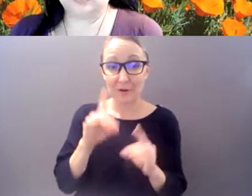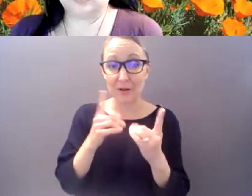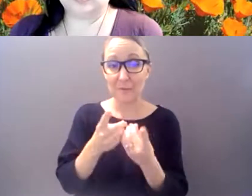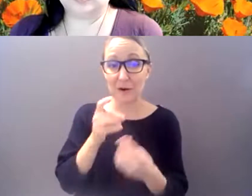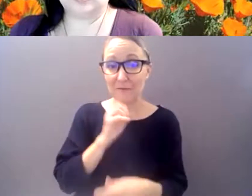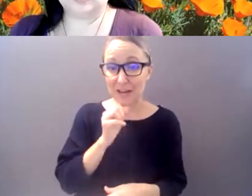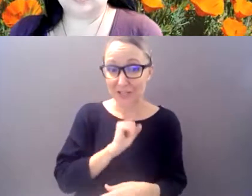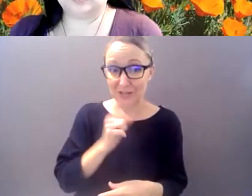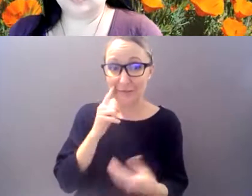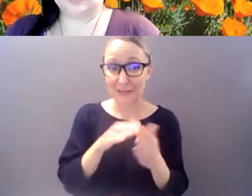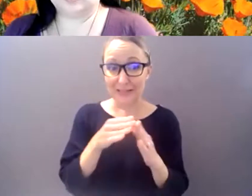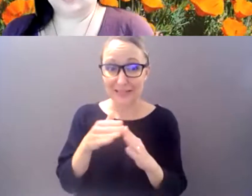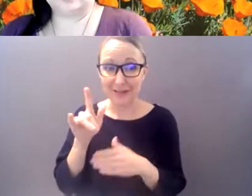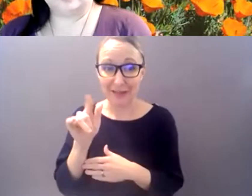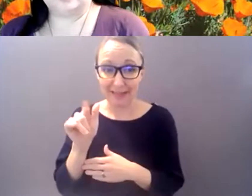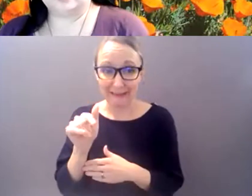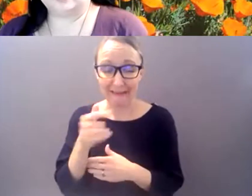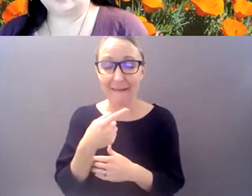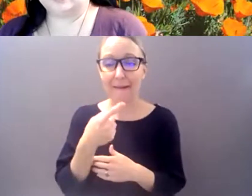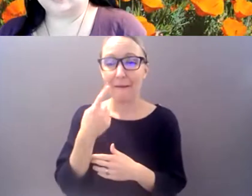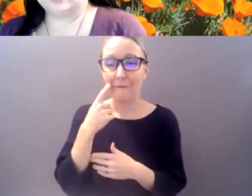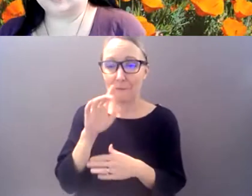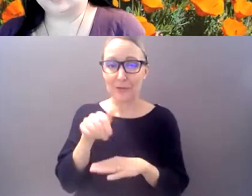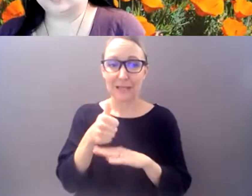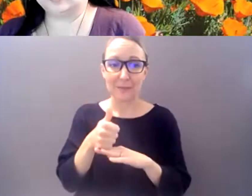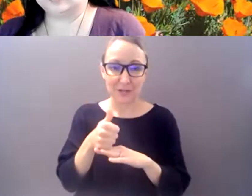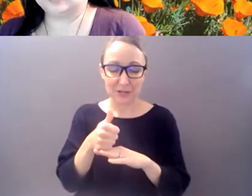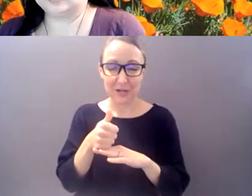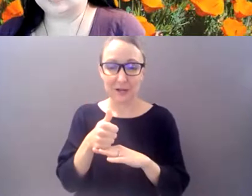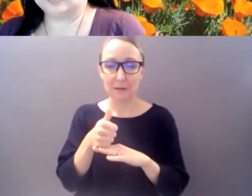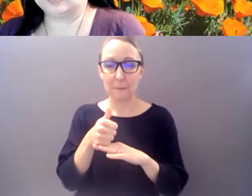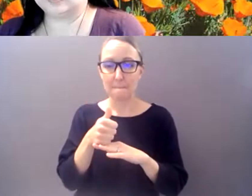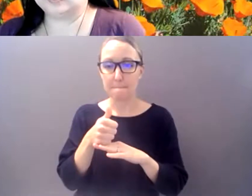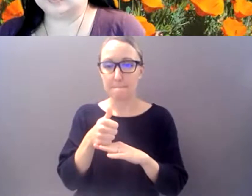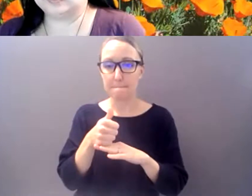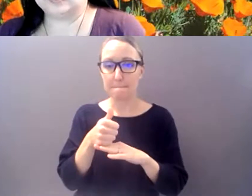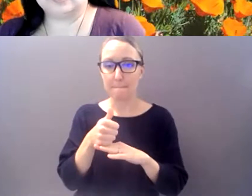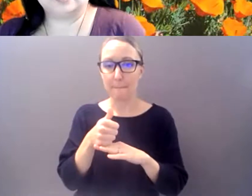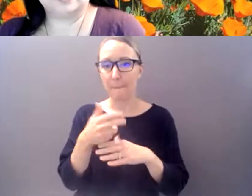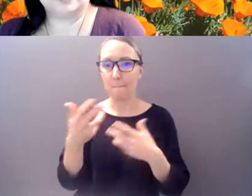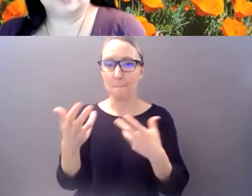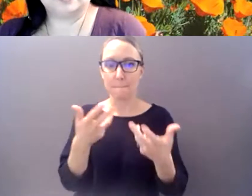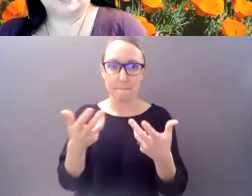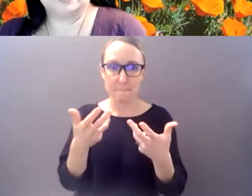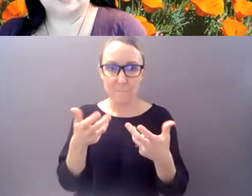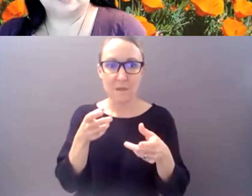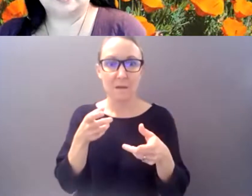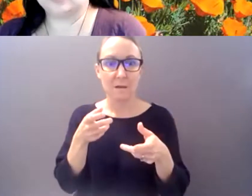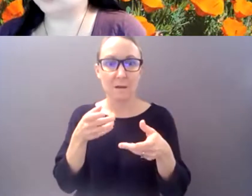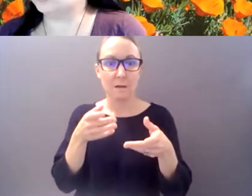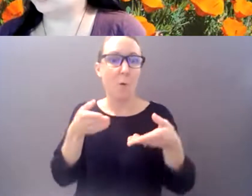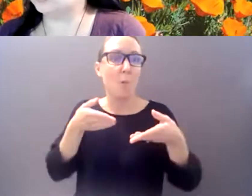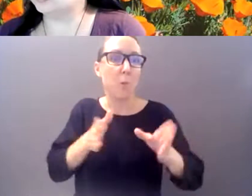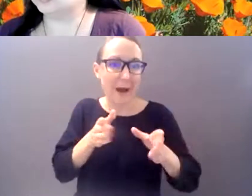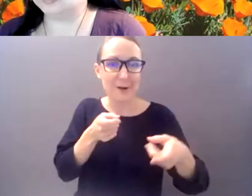county of Los Angeles have established part of a shared vision to create how are we going to manage data so that